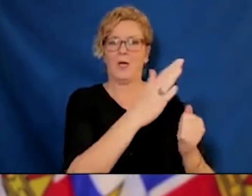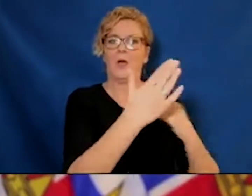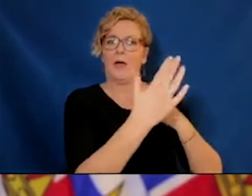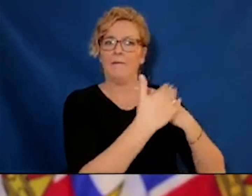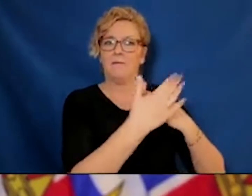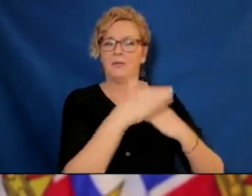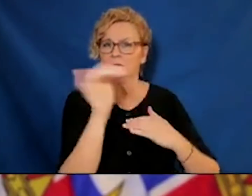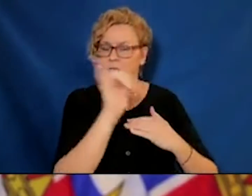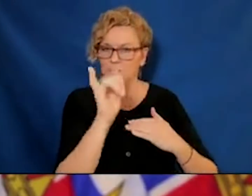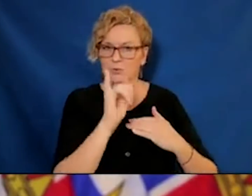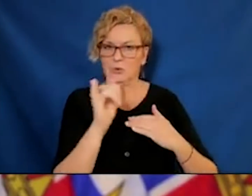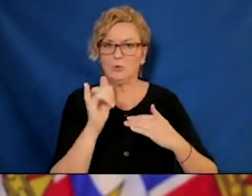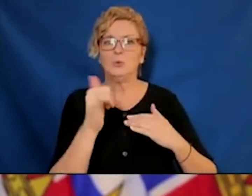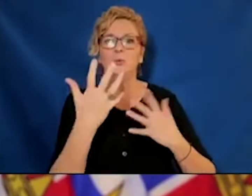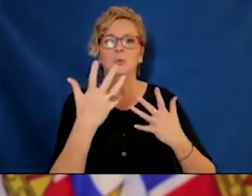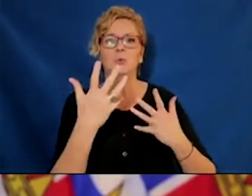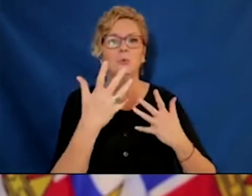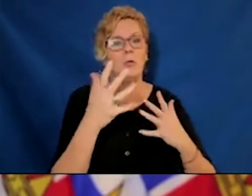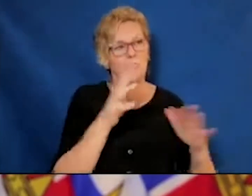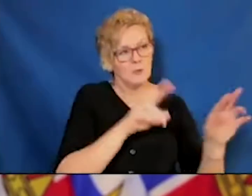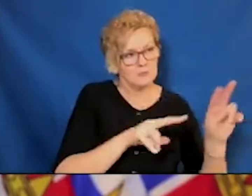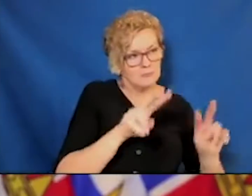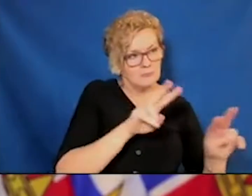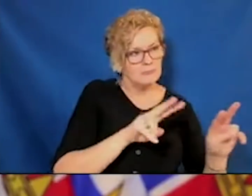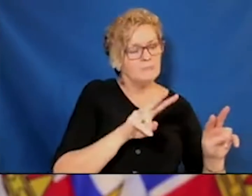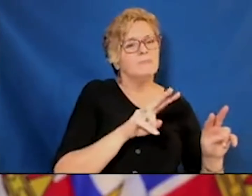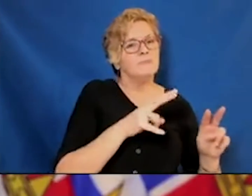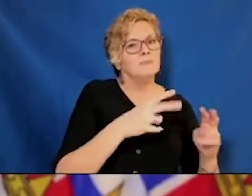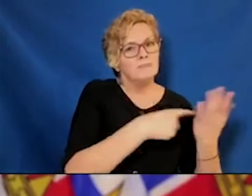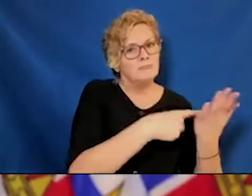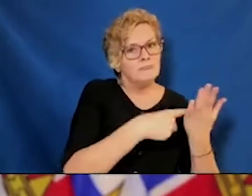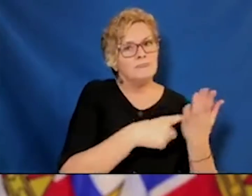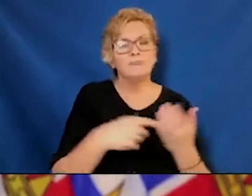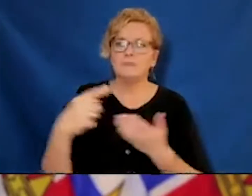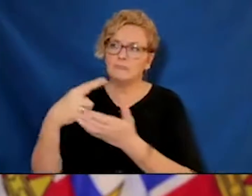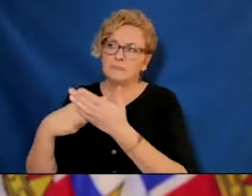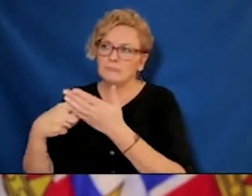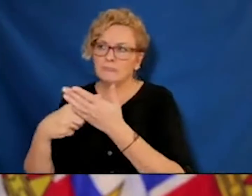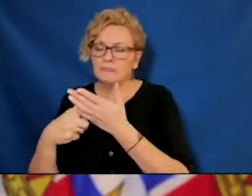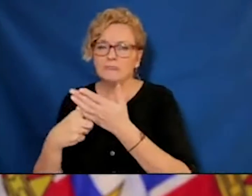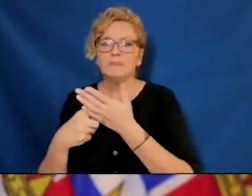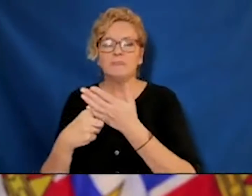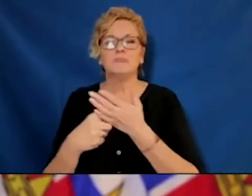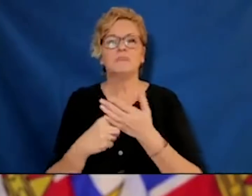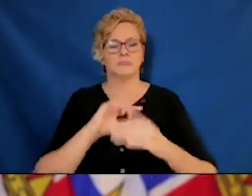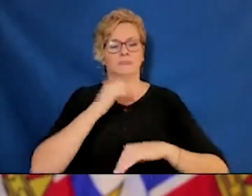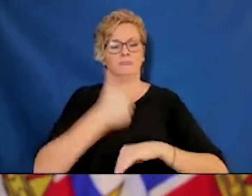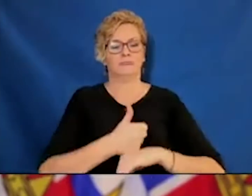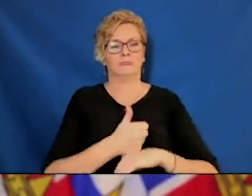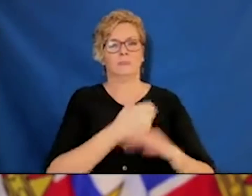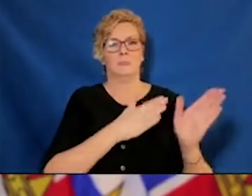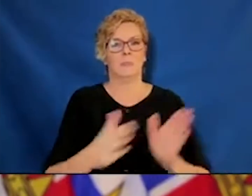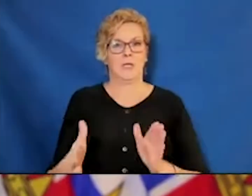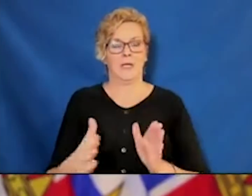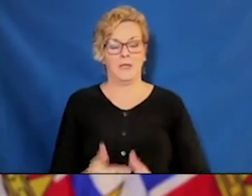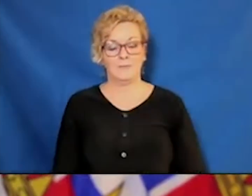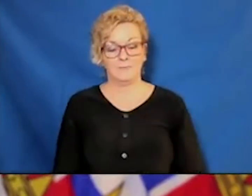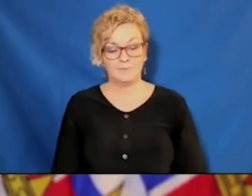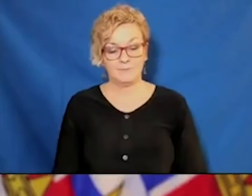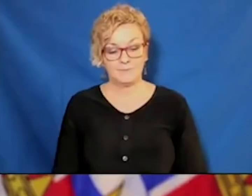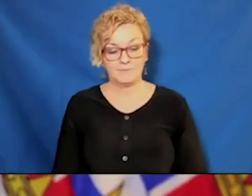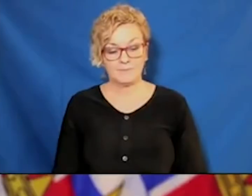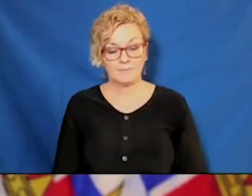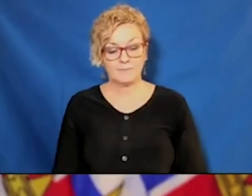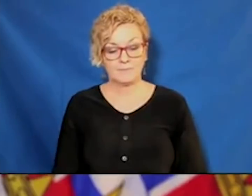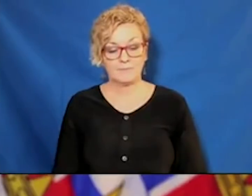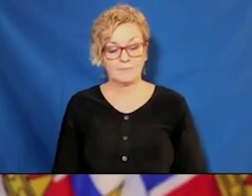countries. What we know based on the data from the clinical trials, both that's been published and that's been provided